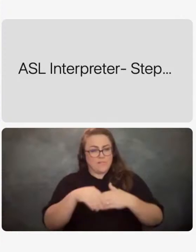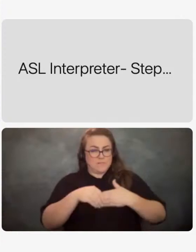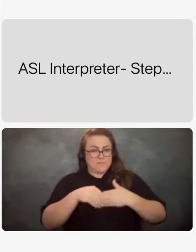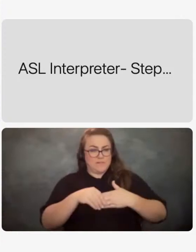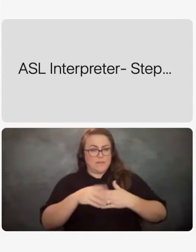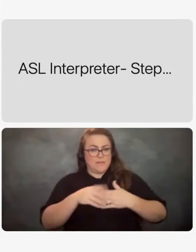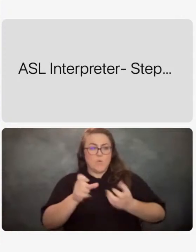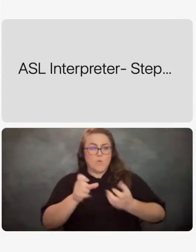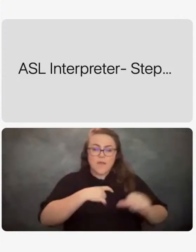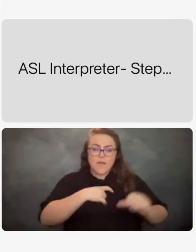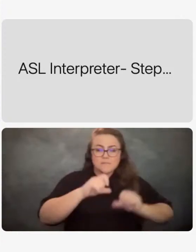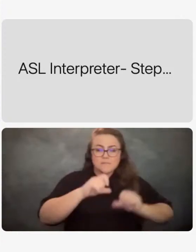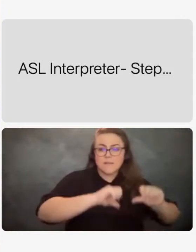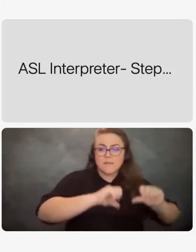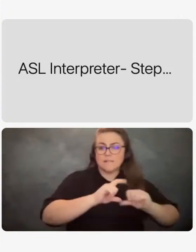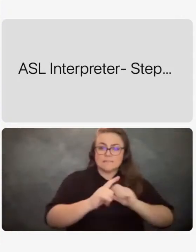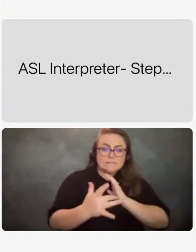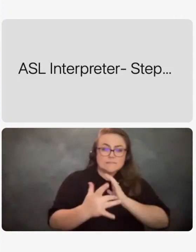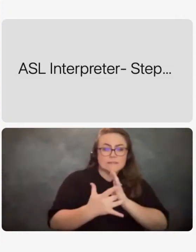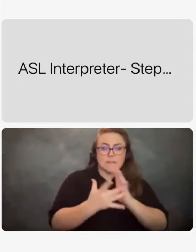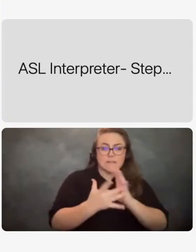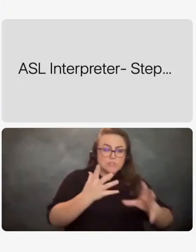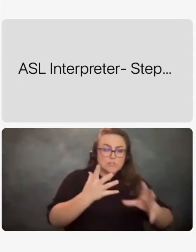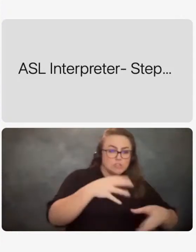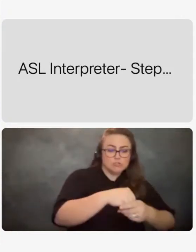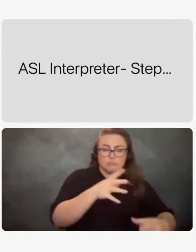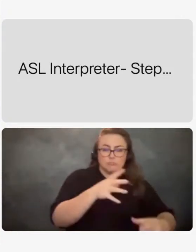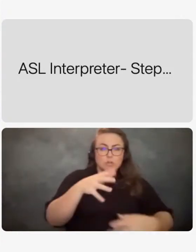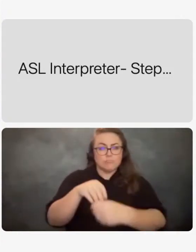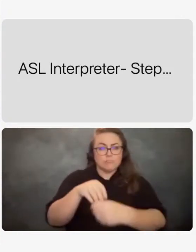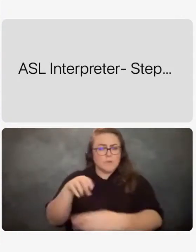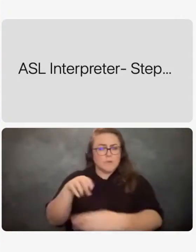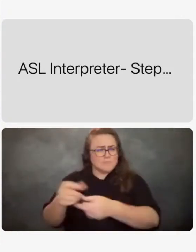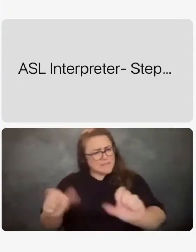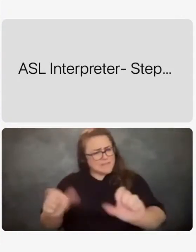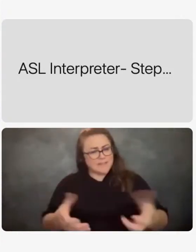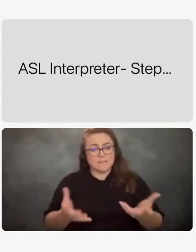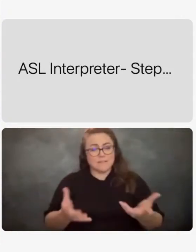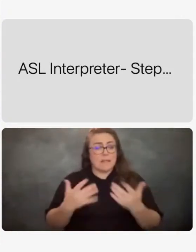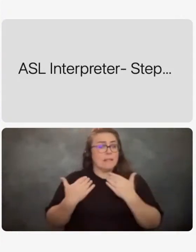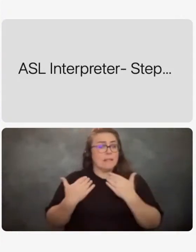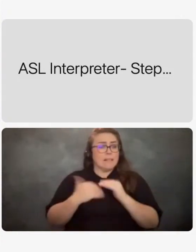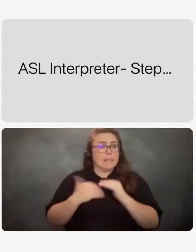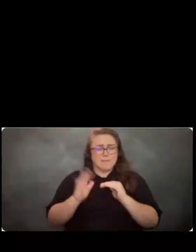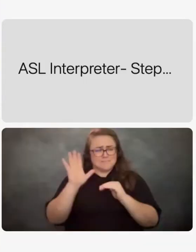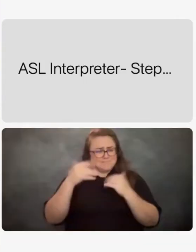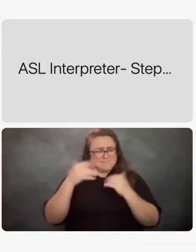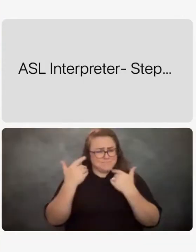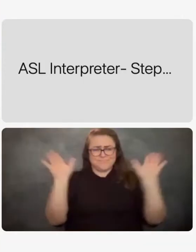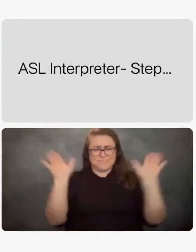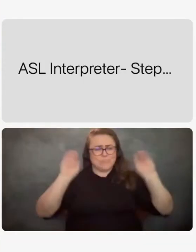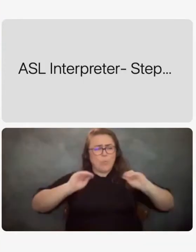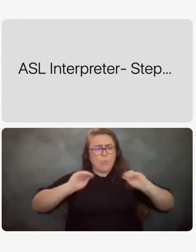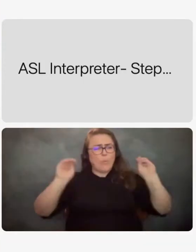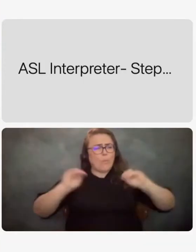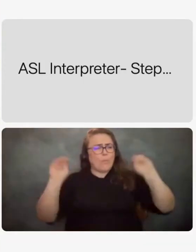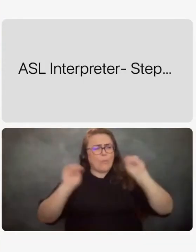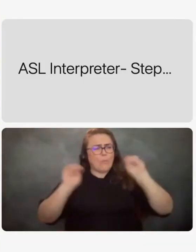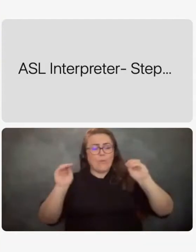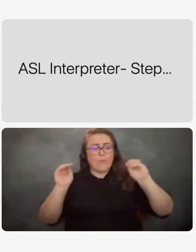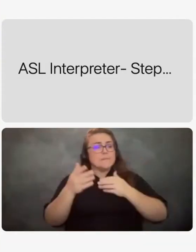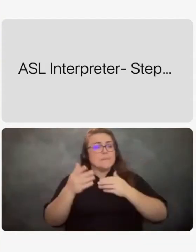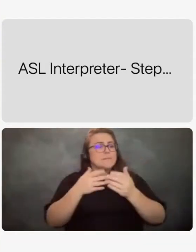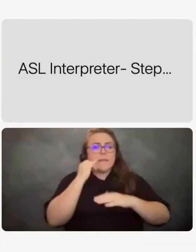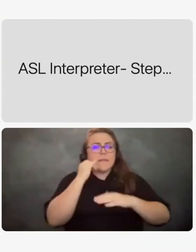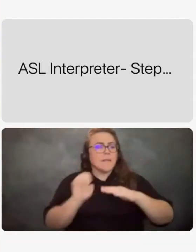classrooms. Really, there's no limits to what can be done even at an elementary school level to make education fun.